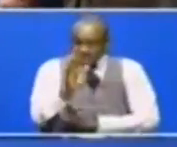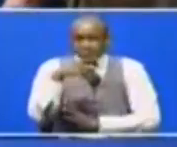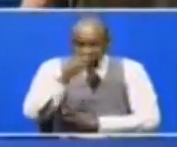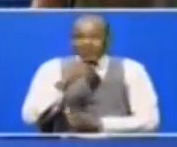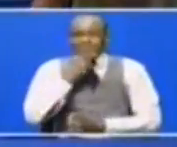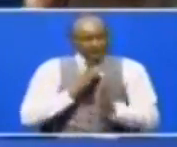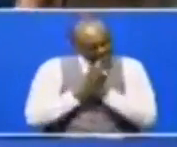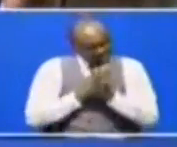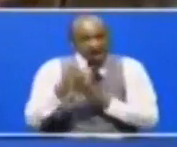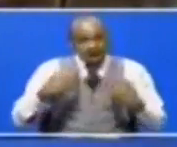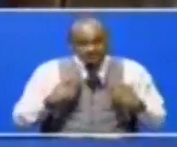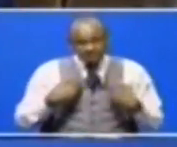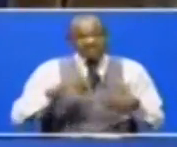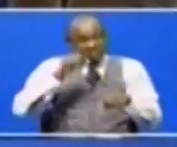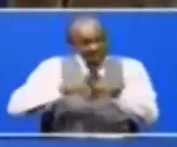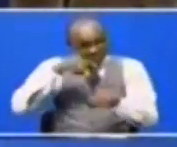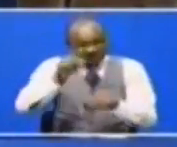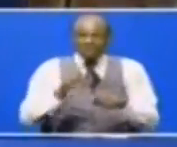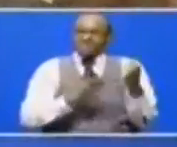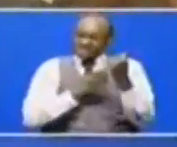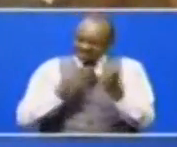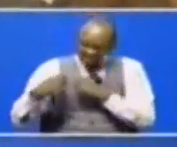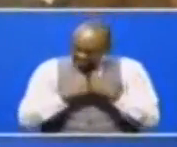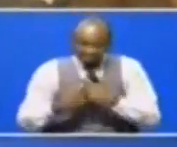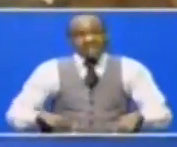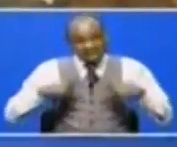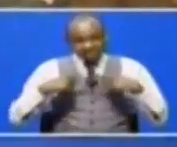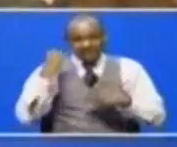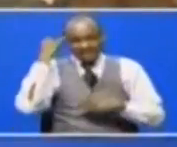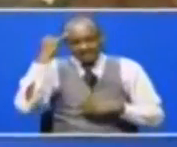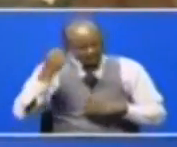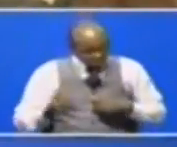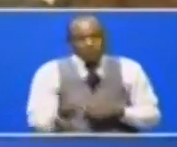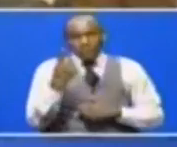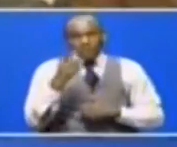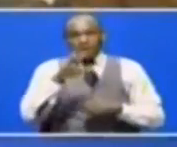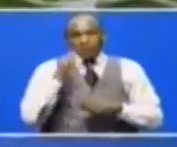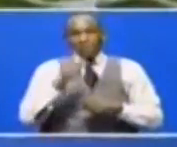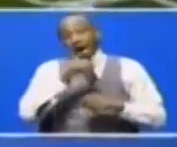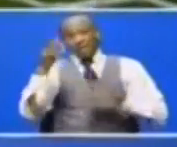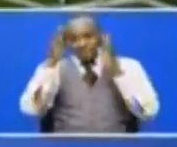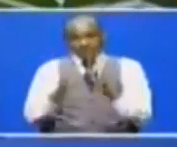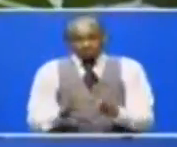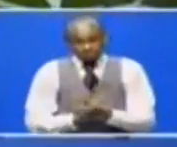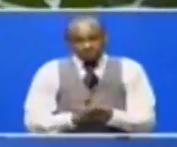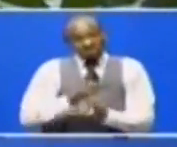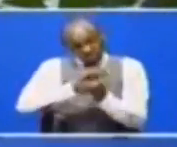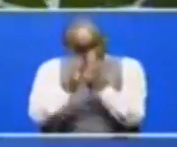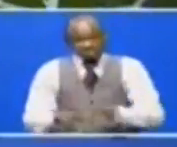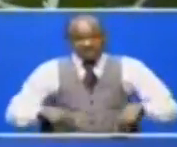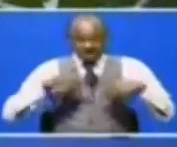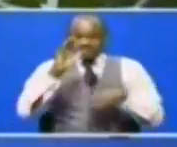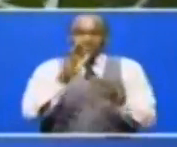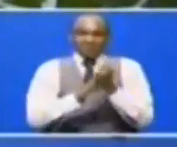determined man who, after enduring hard economic times, an idea shared to him by a total stranger changed his life